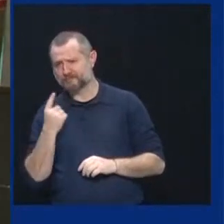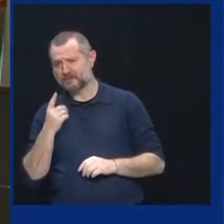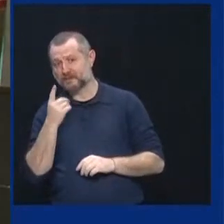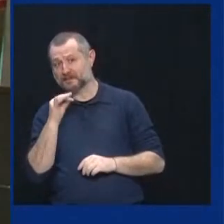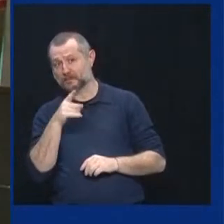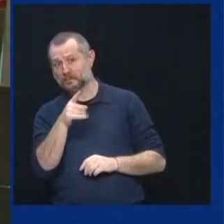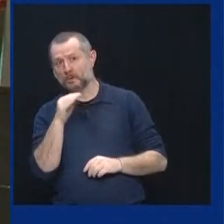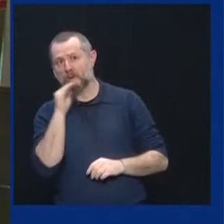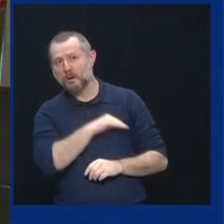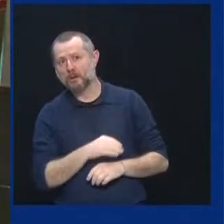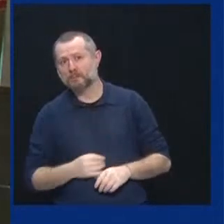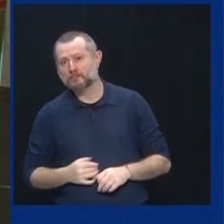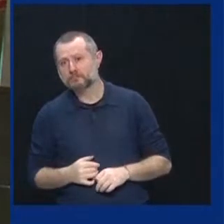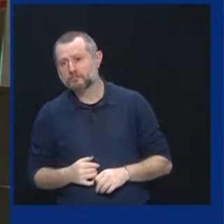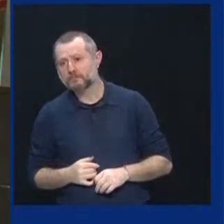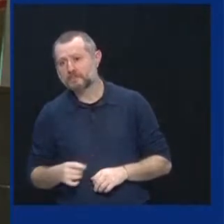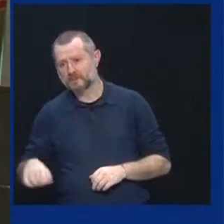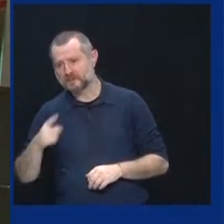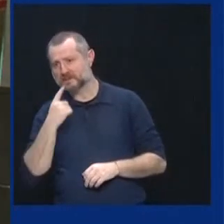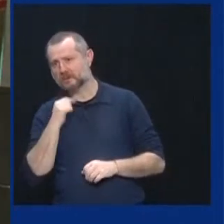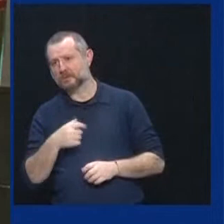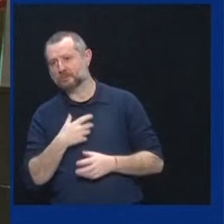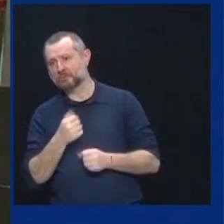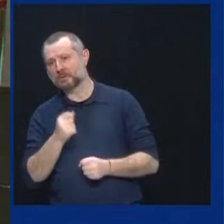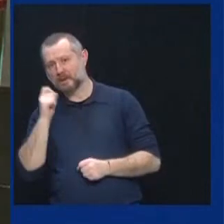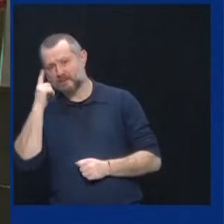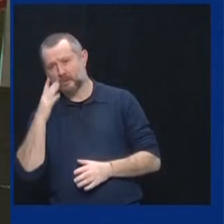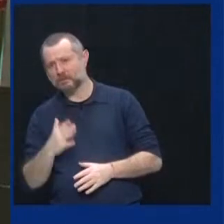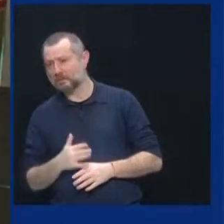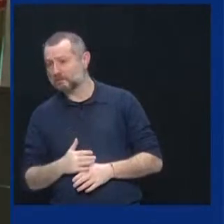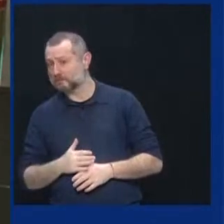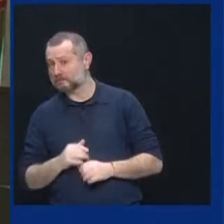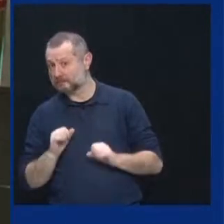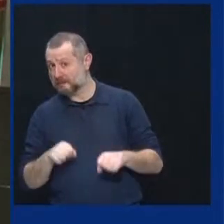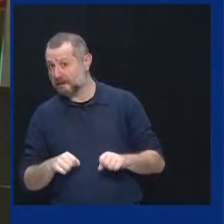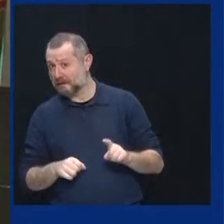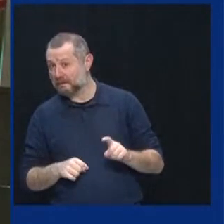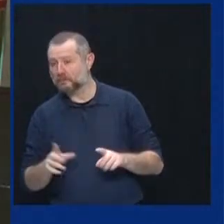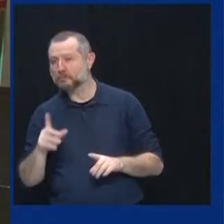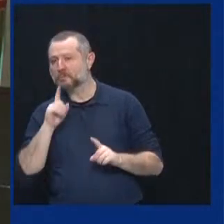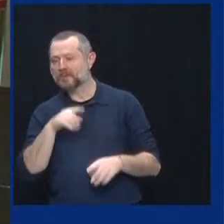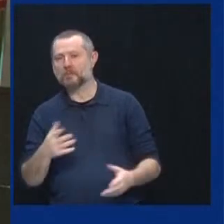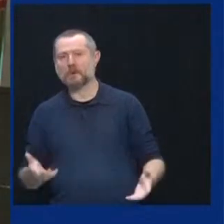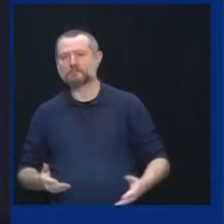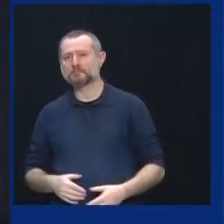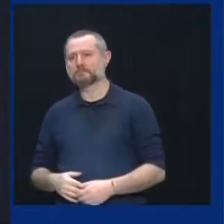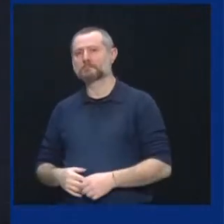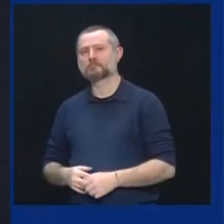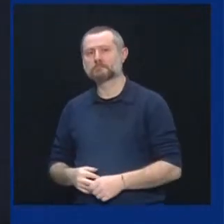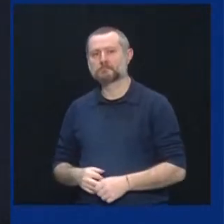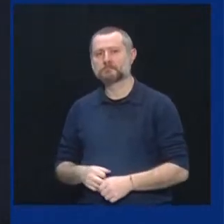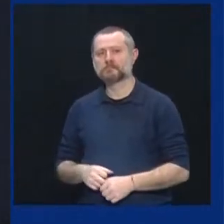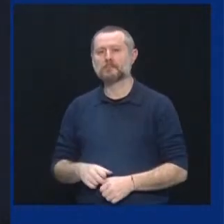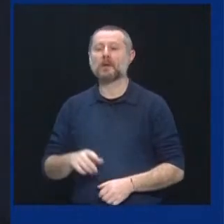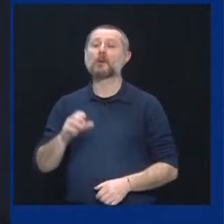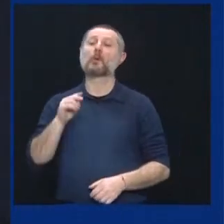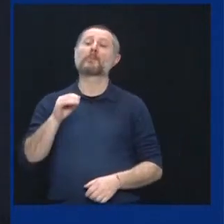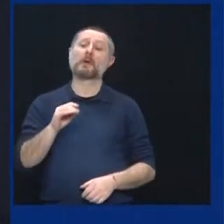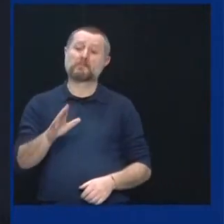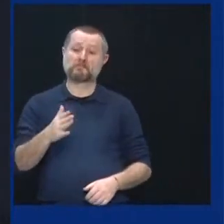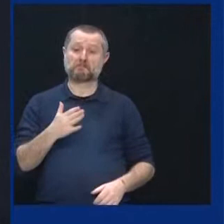And they say, can we trust this guy still? What do you say to them? I